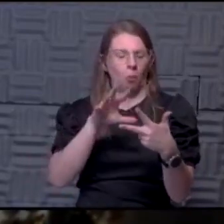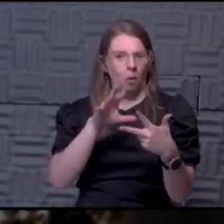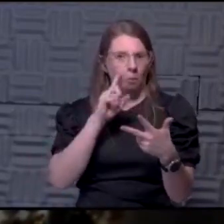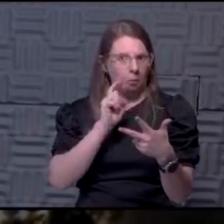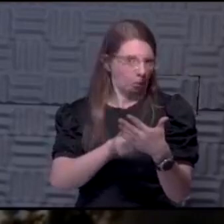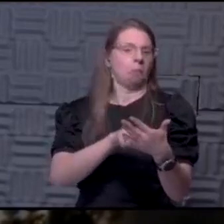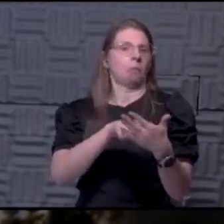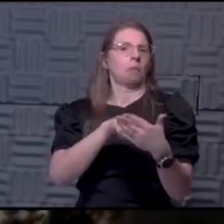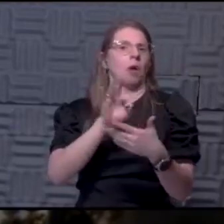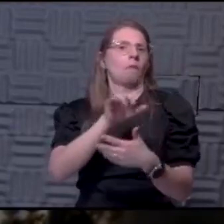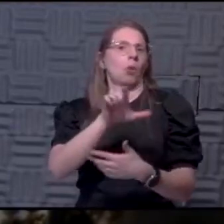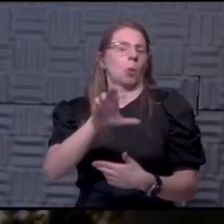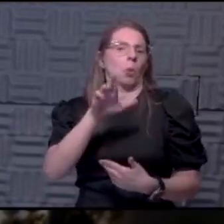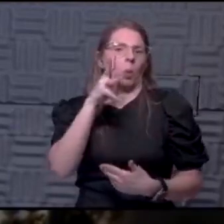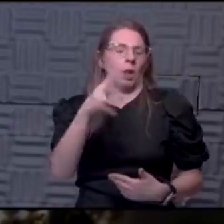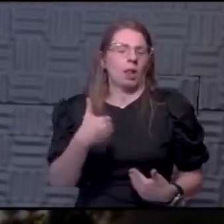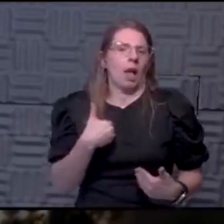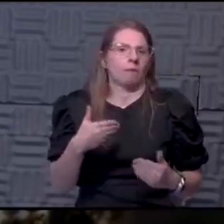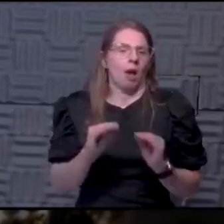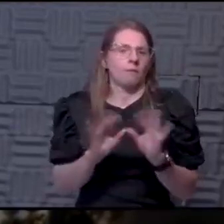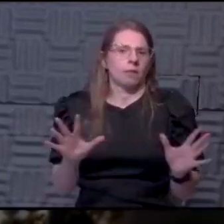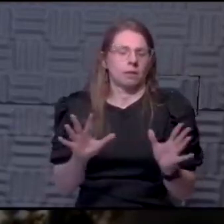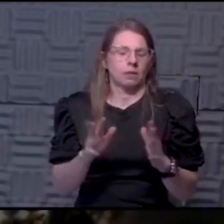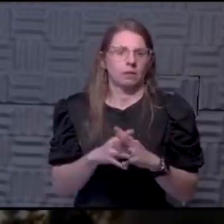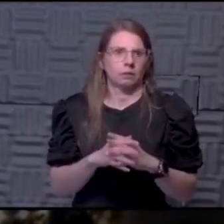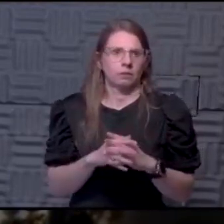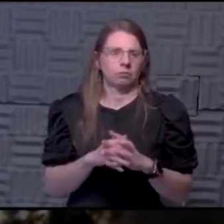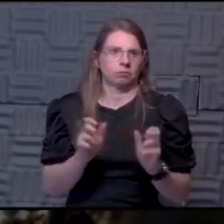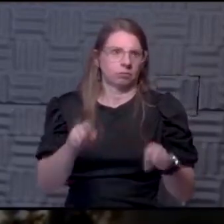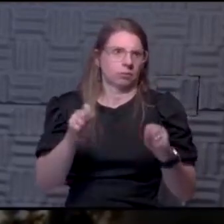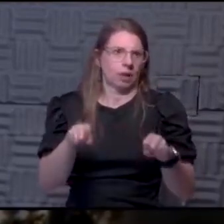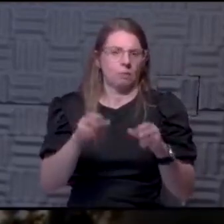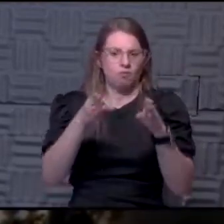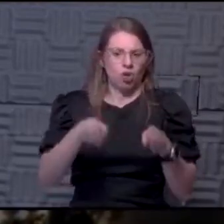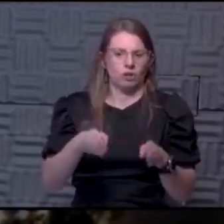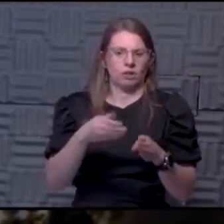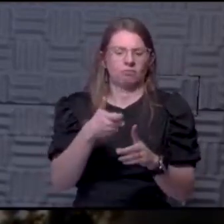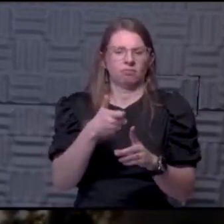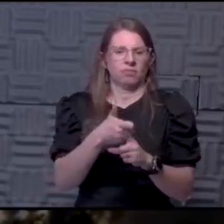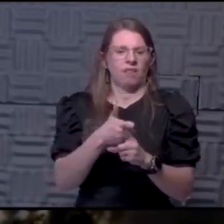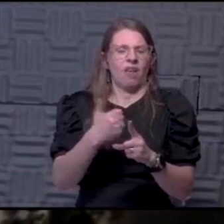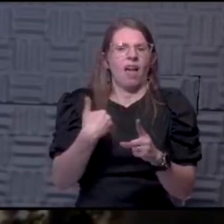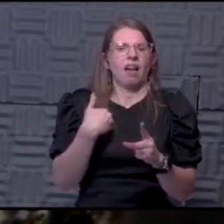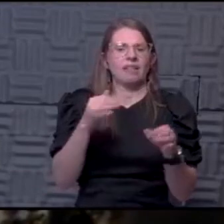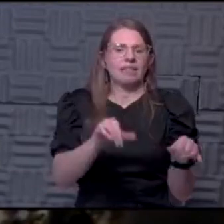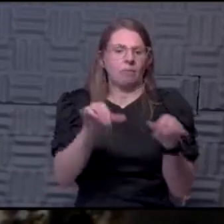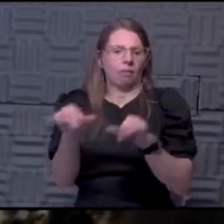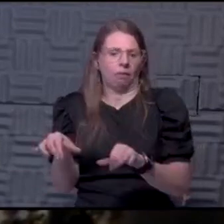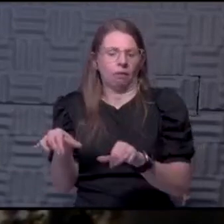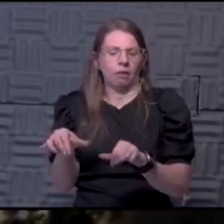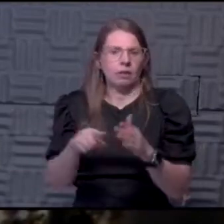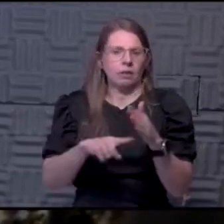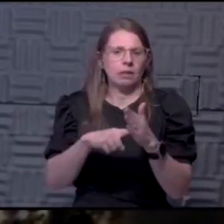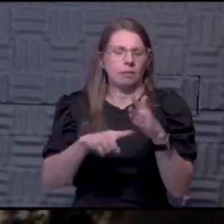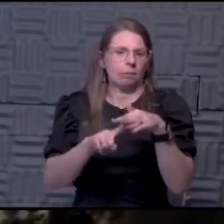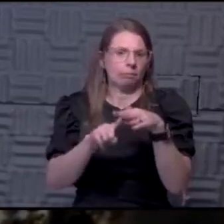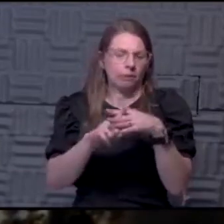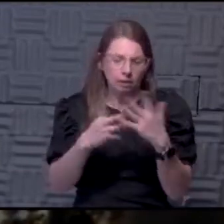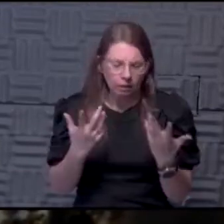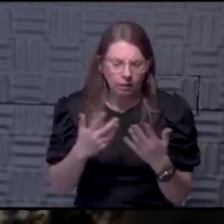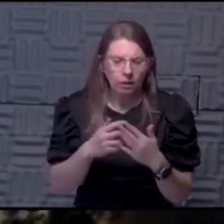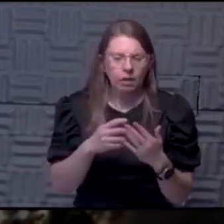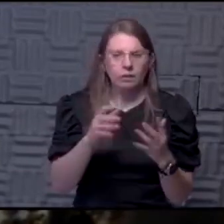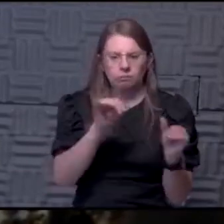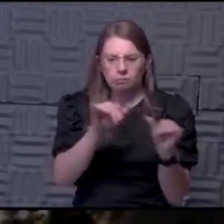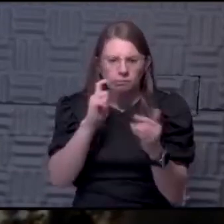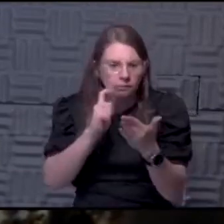influenza that has symptoms. Obviously, probably the person has similar symptoms that are not discernible, COVID-19 versus